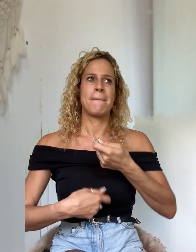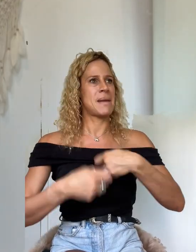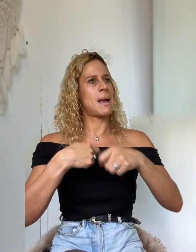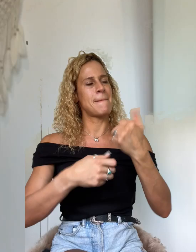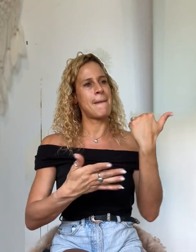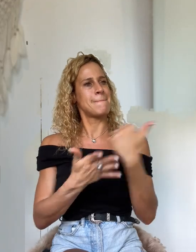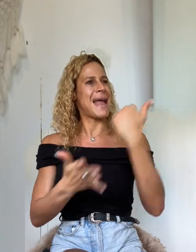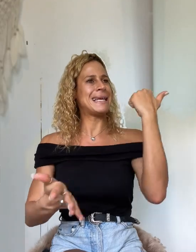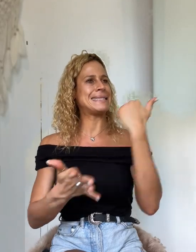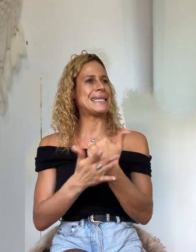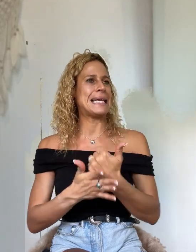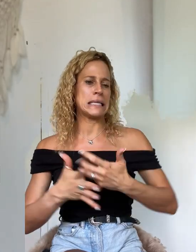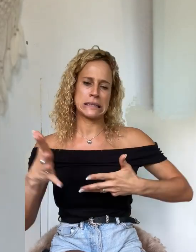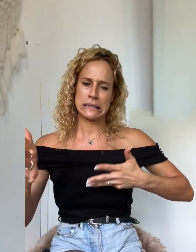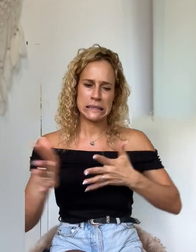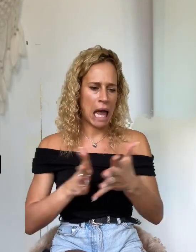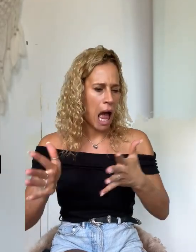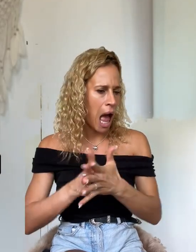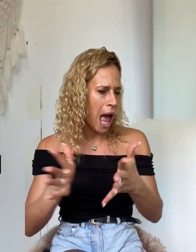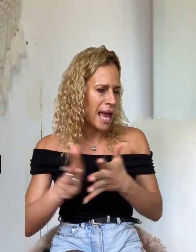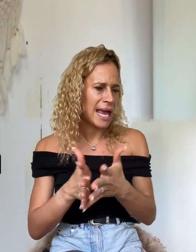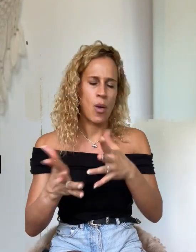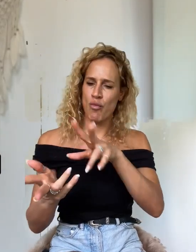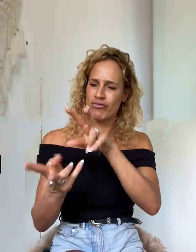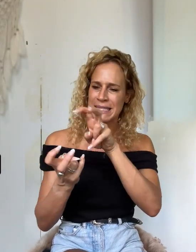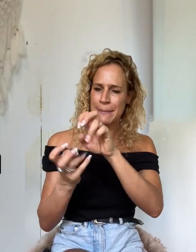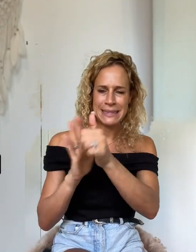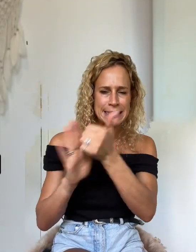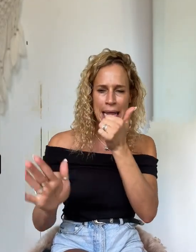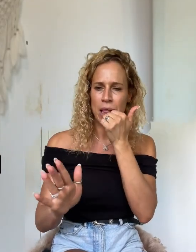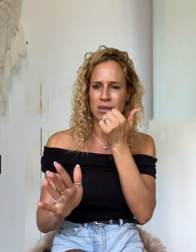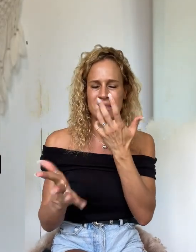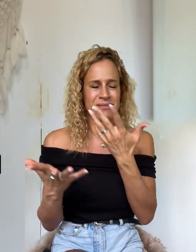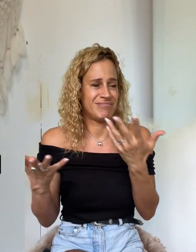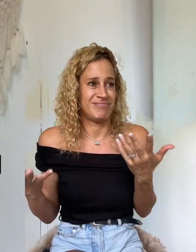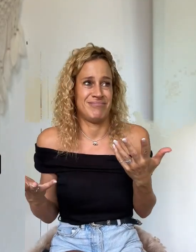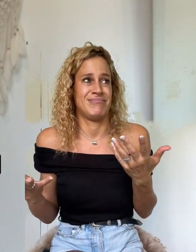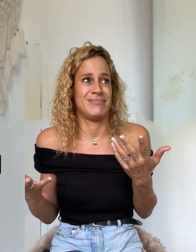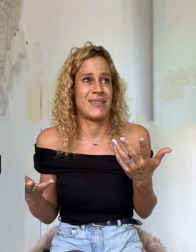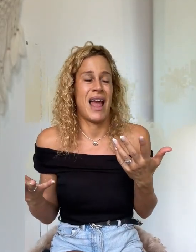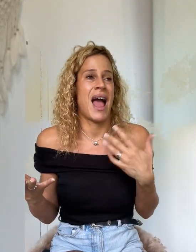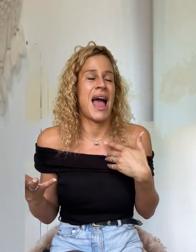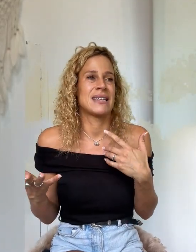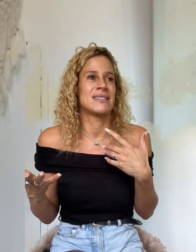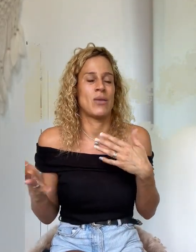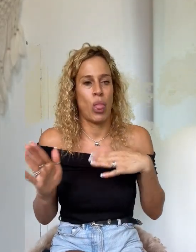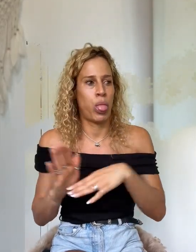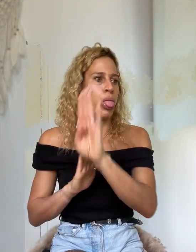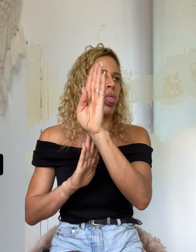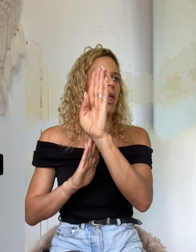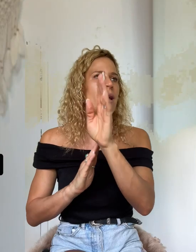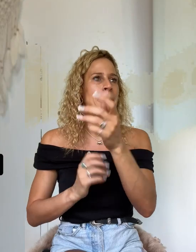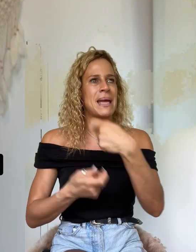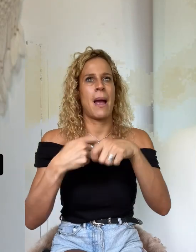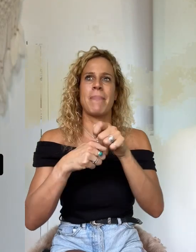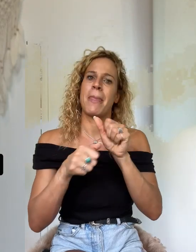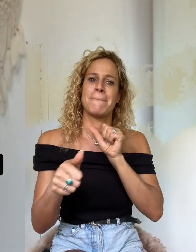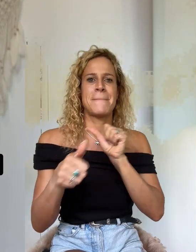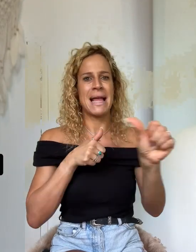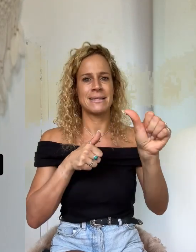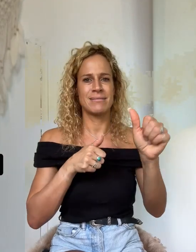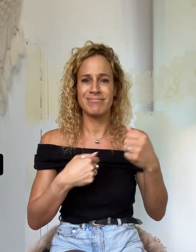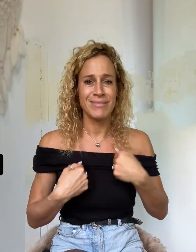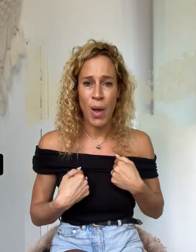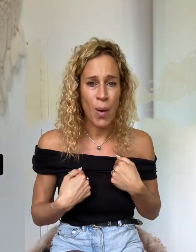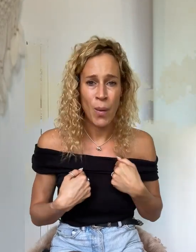this in terms of my production, my signs, or my receptive skills. And one of the things